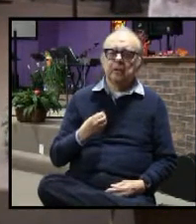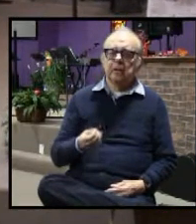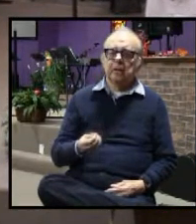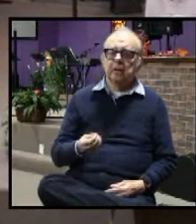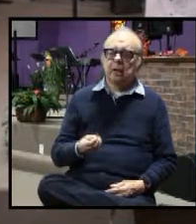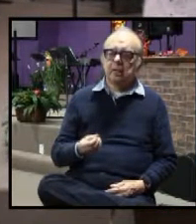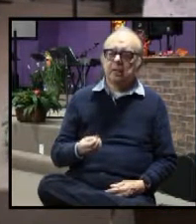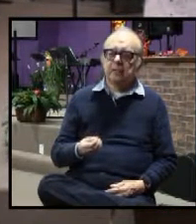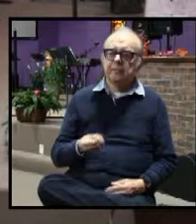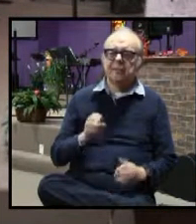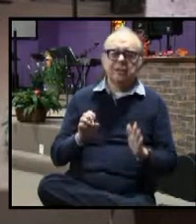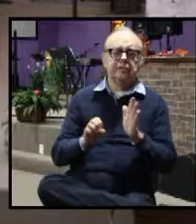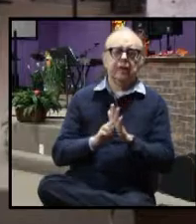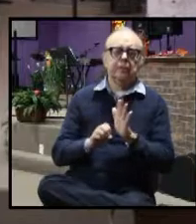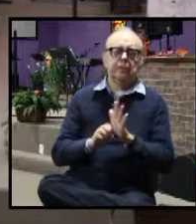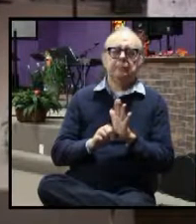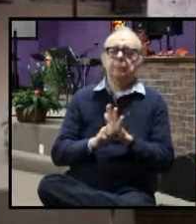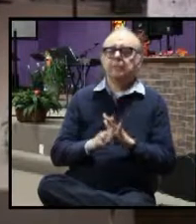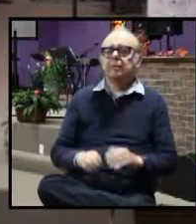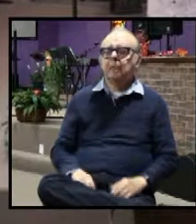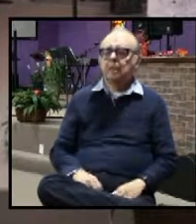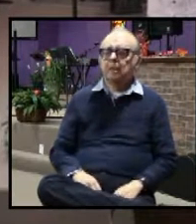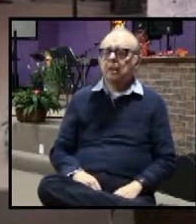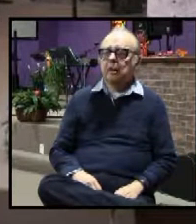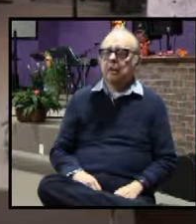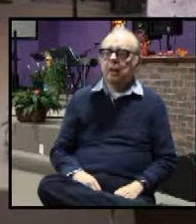Let me give you an epiphany this morning.